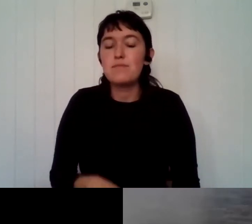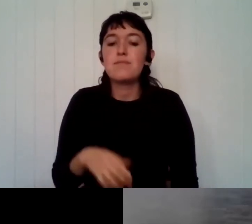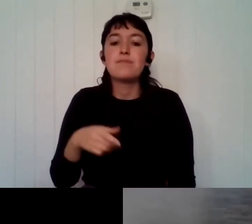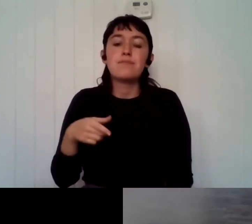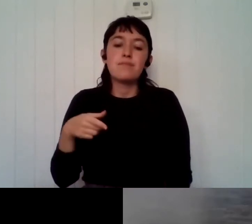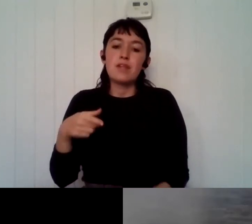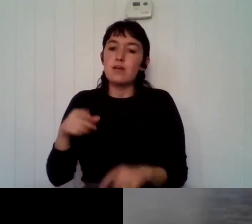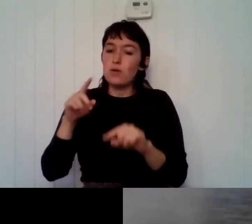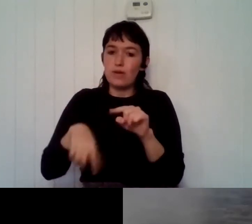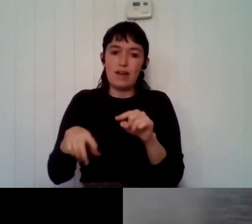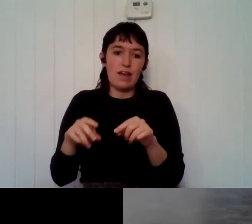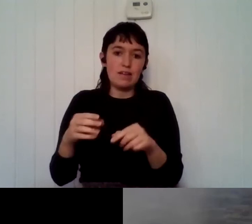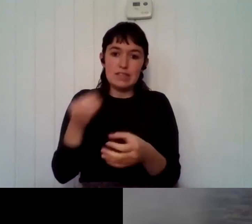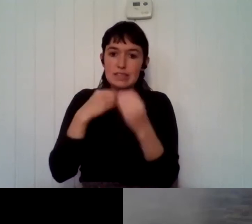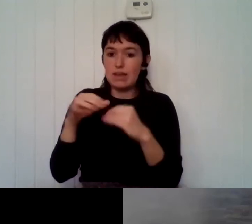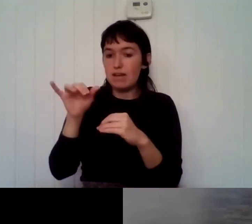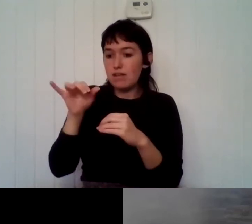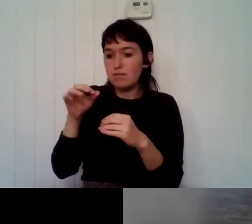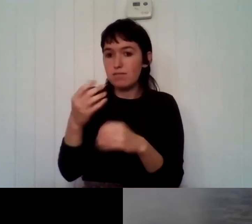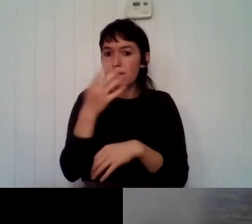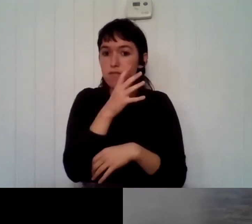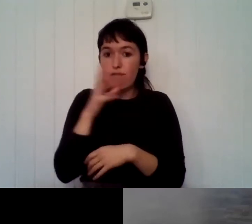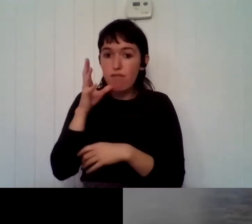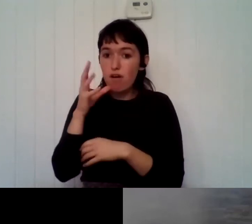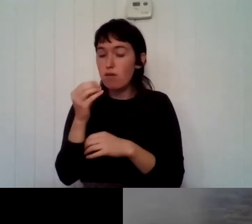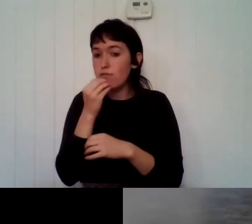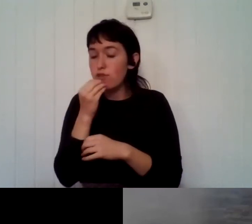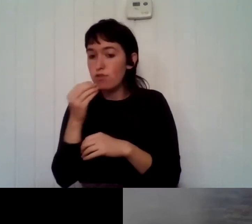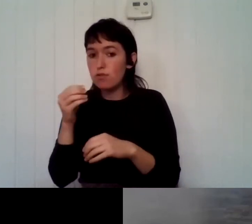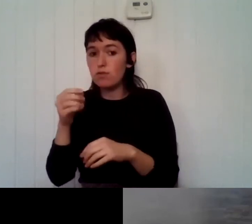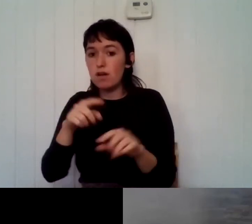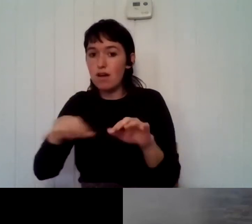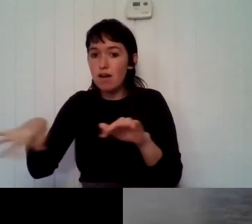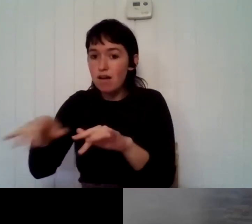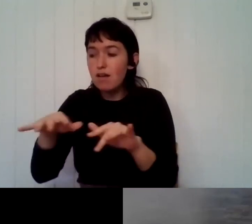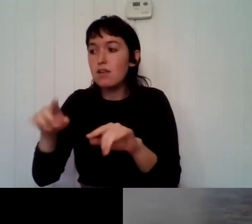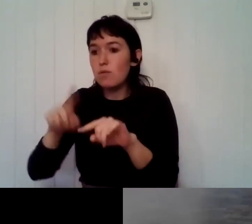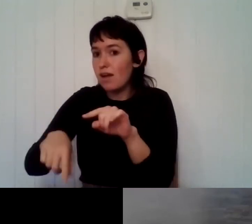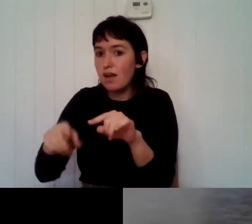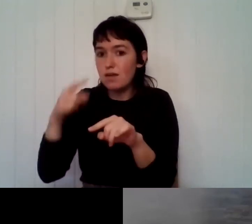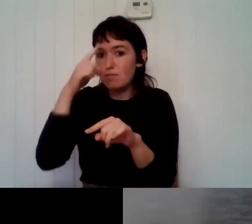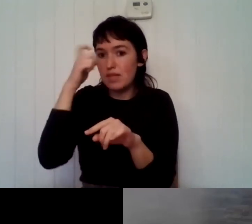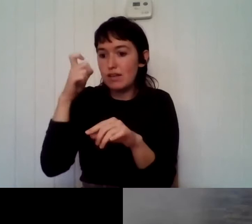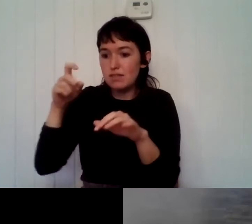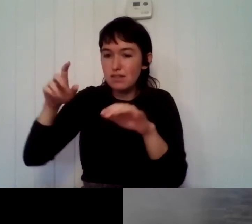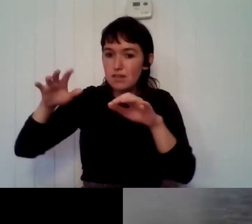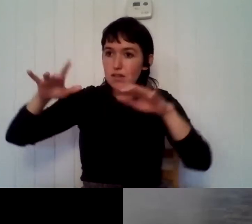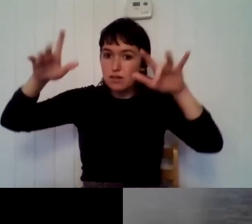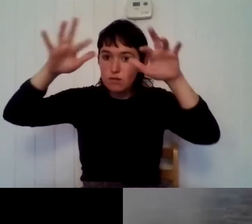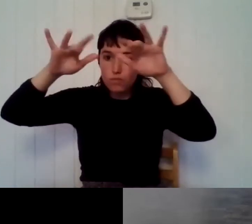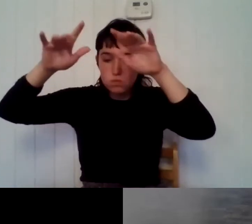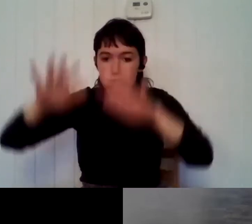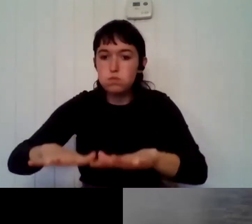covers the grass that the animals eat. And also because it can accumulate like